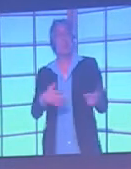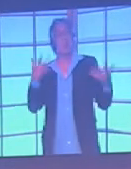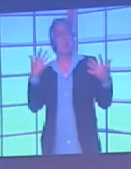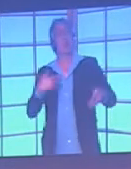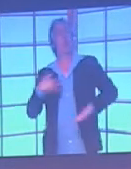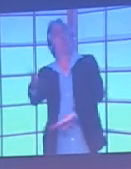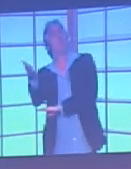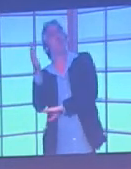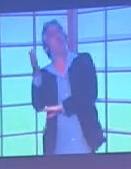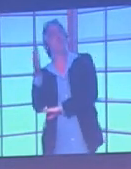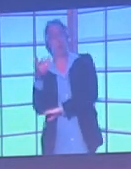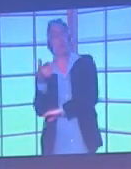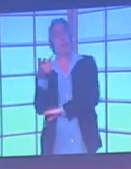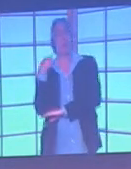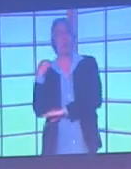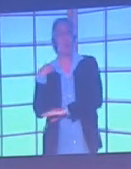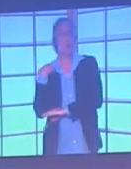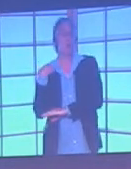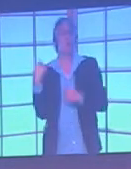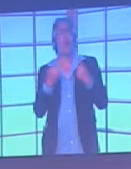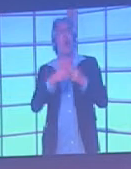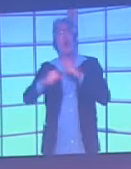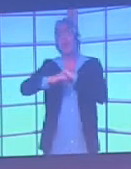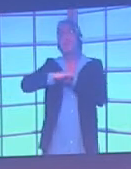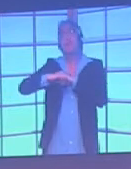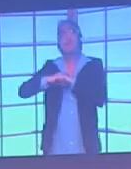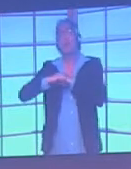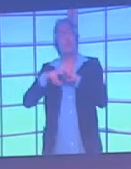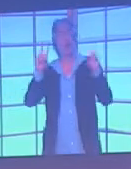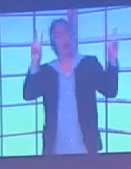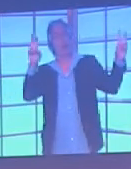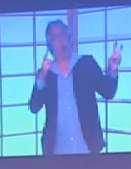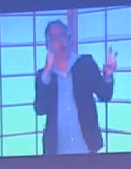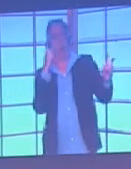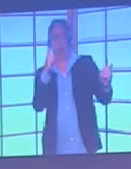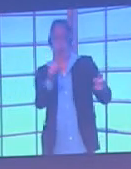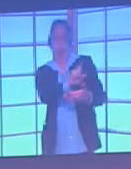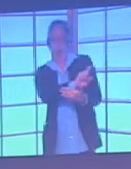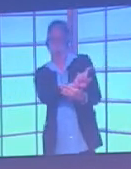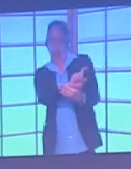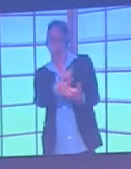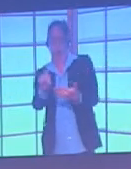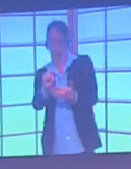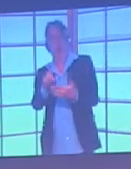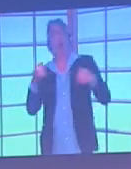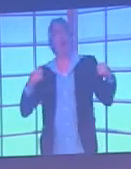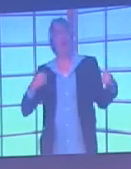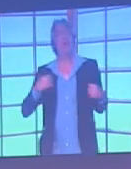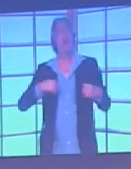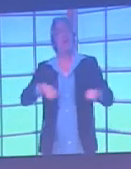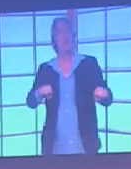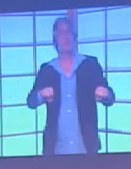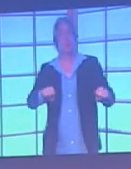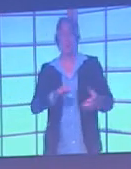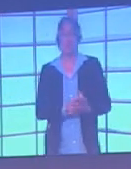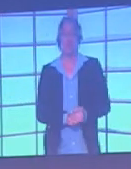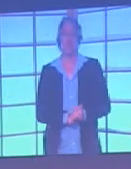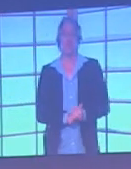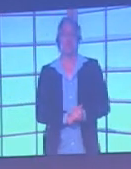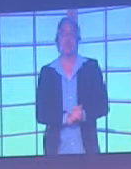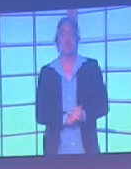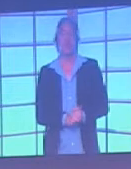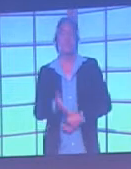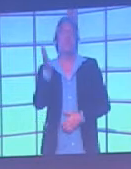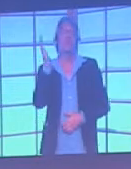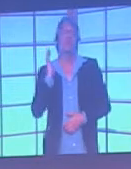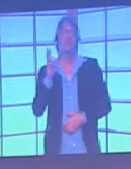So the Week of Action was delivered for the last 3 years in Poland and Ukraine as part of our legacy project around